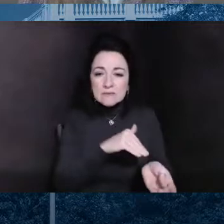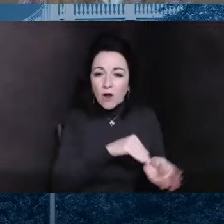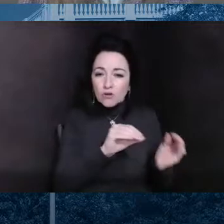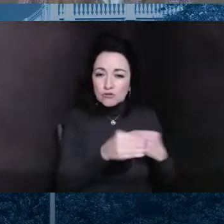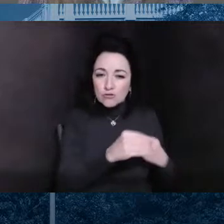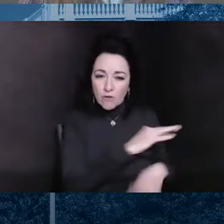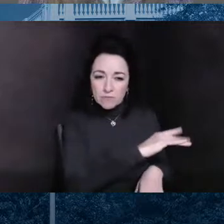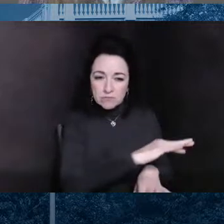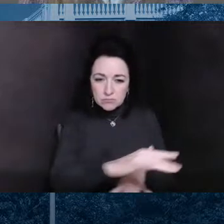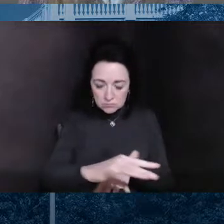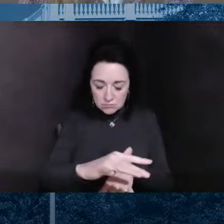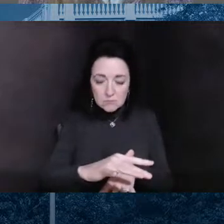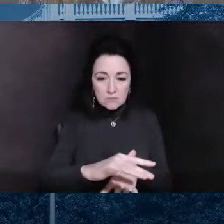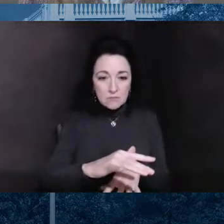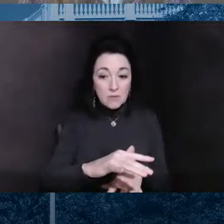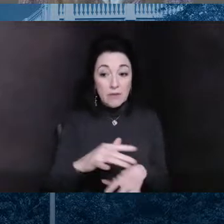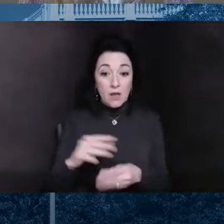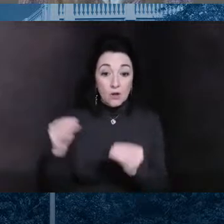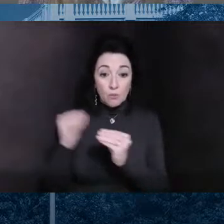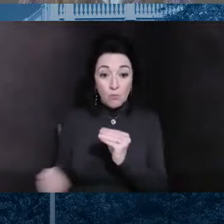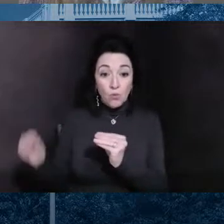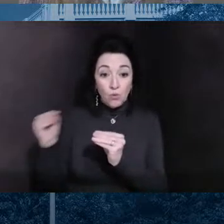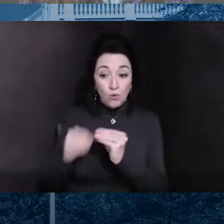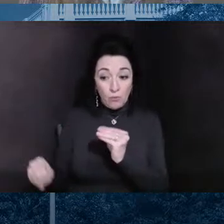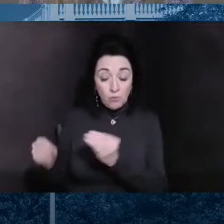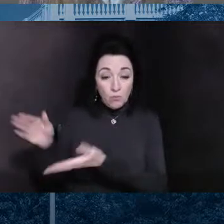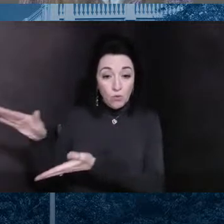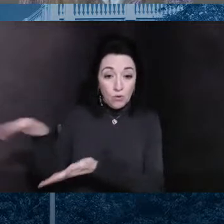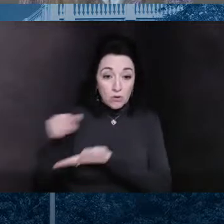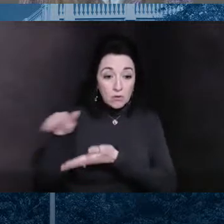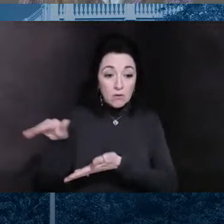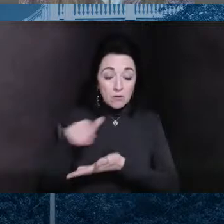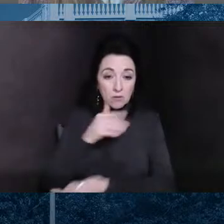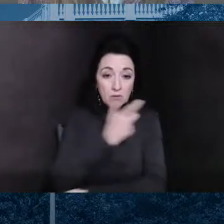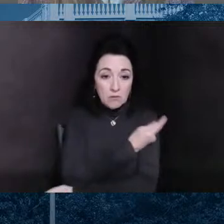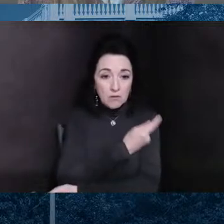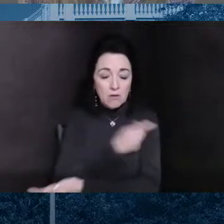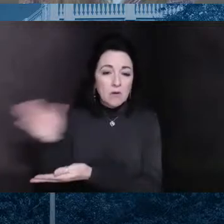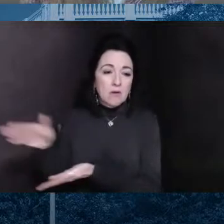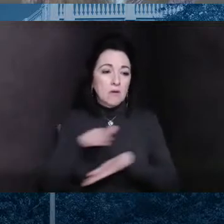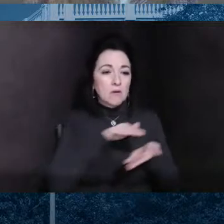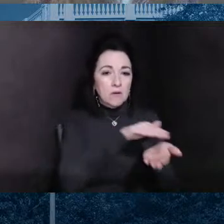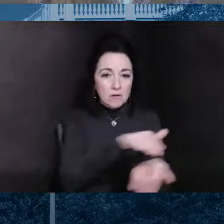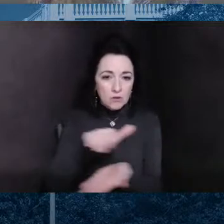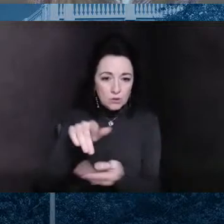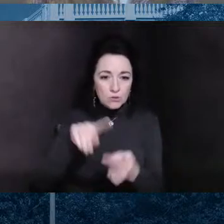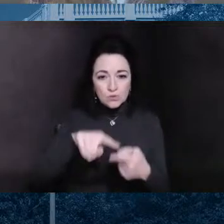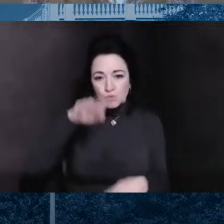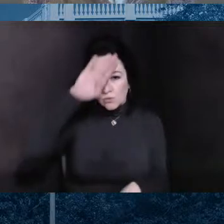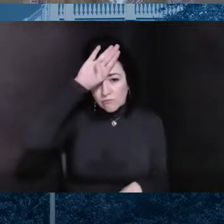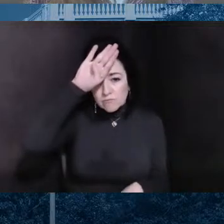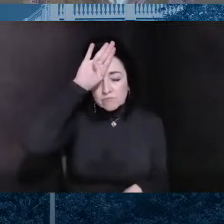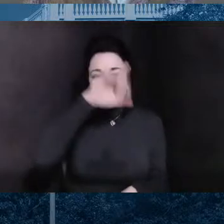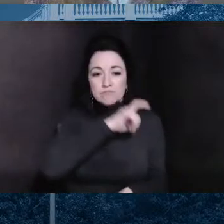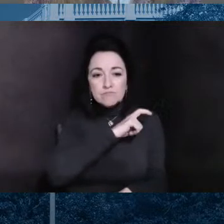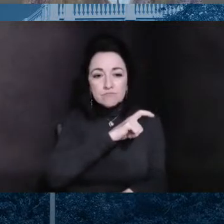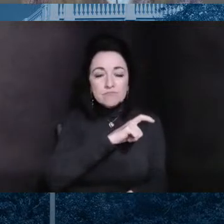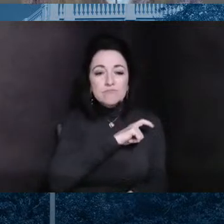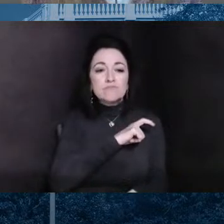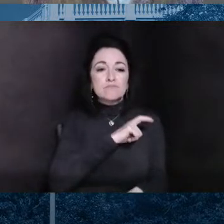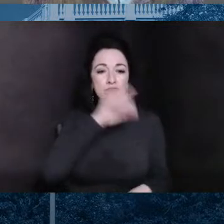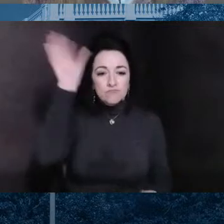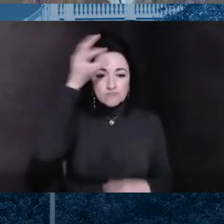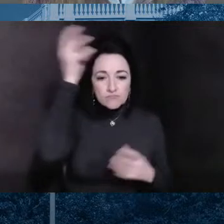increasingly got more as we did more of those 1A first responders, frontline healthcare workers, and the like. And